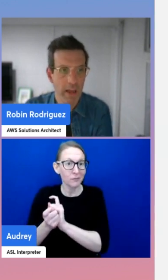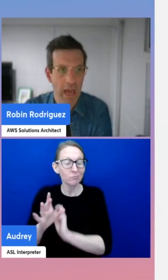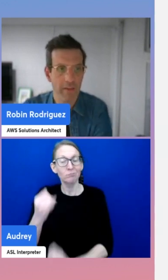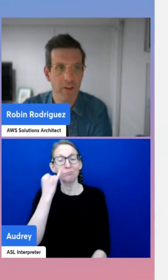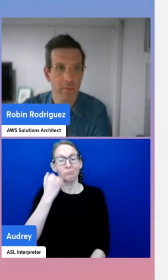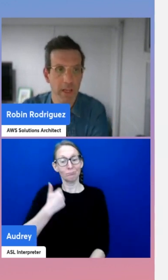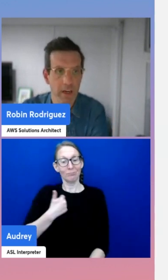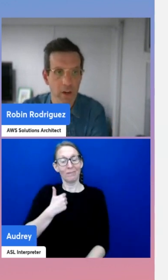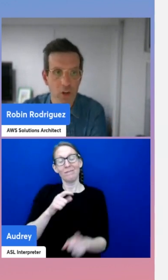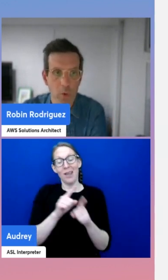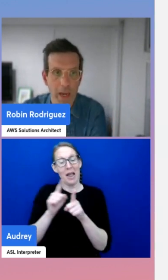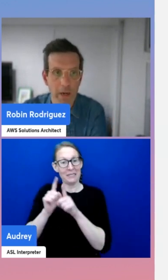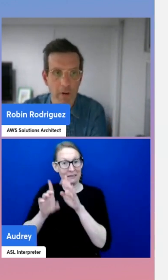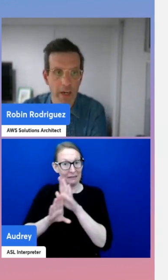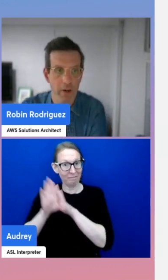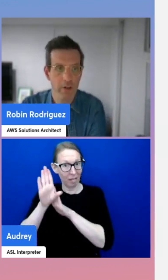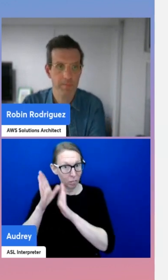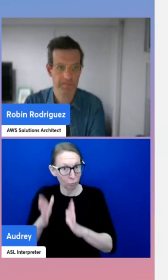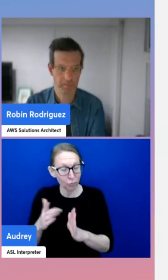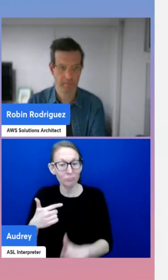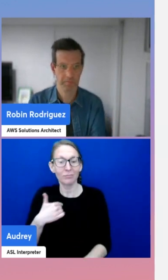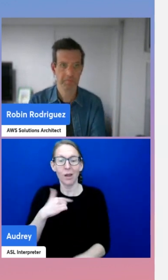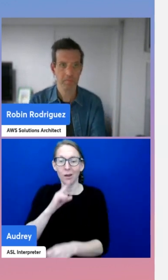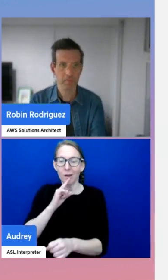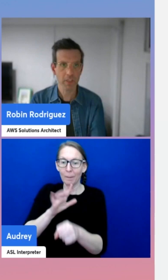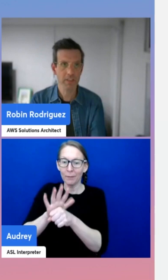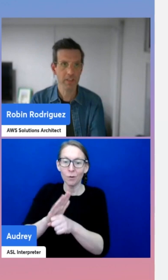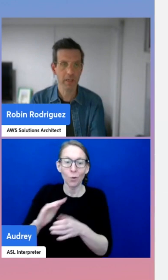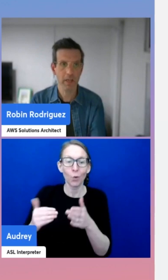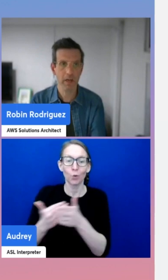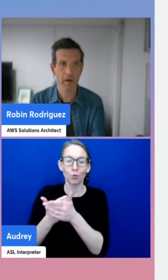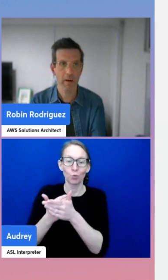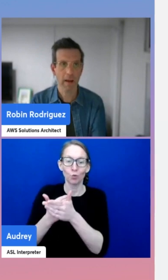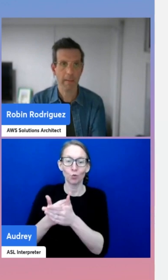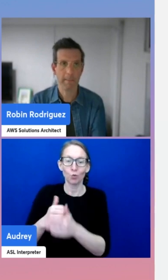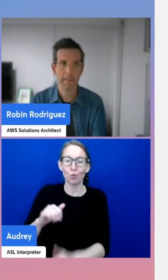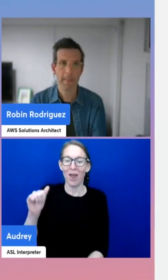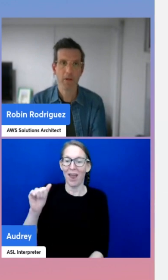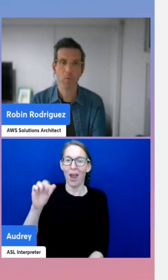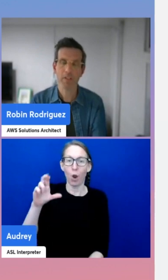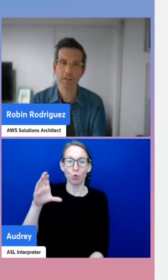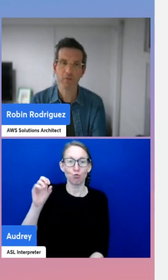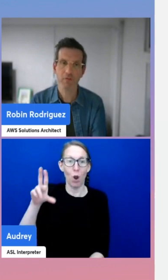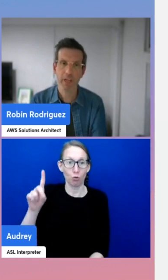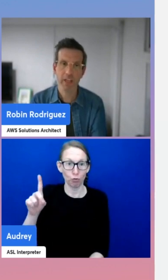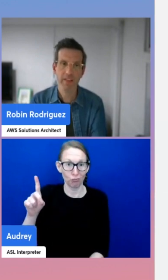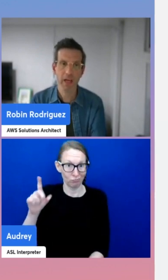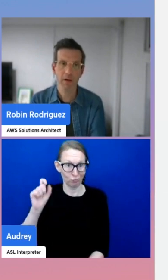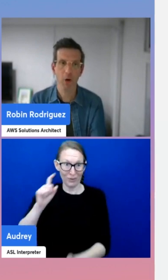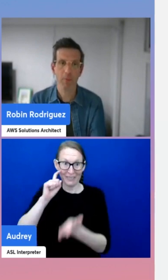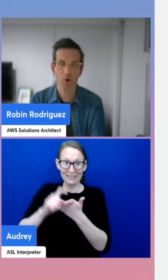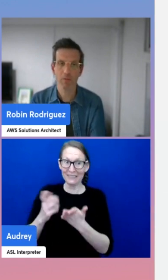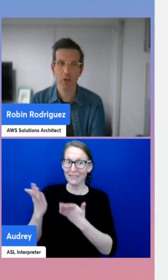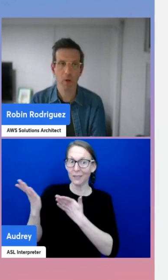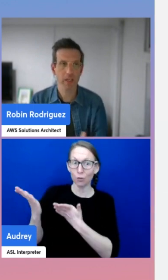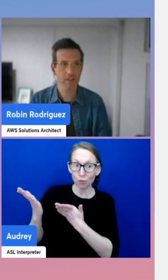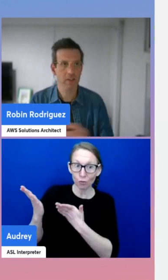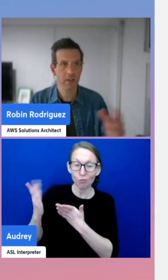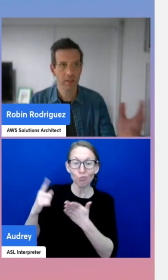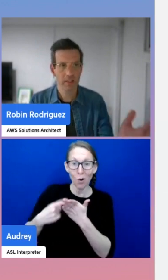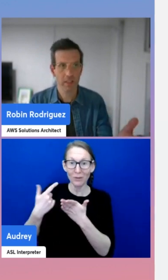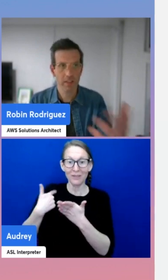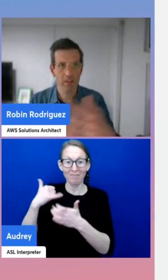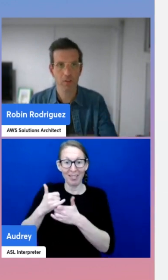developer, I've committed a new A record, and see it here. Once I've created that pull